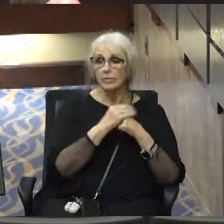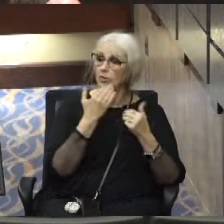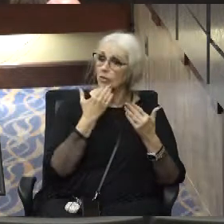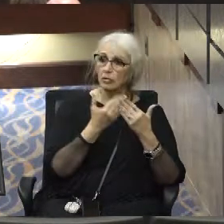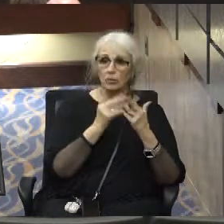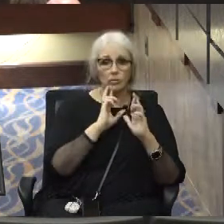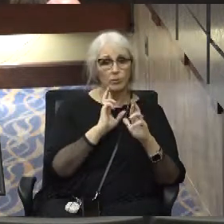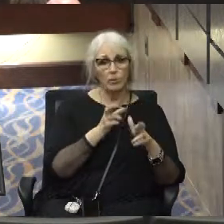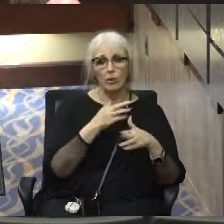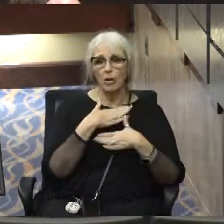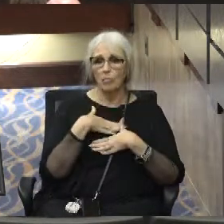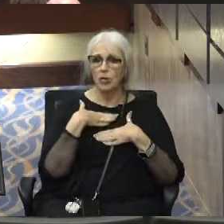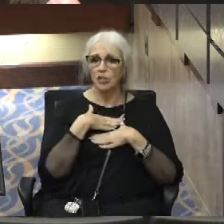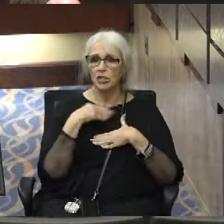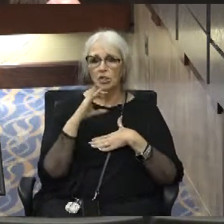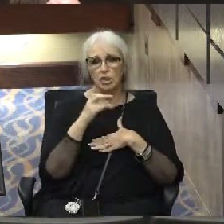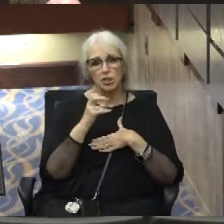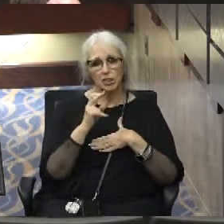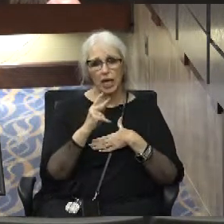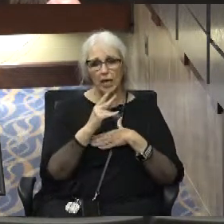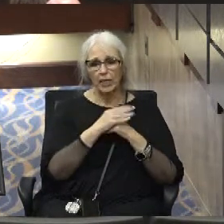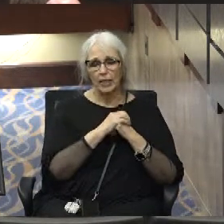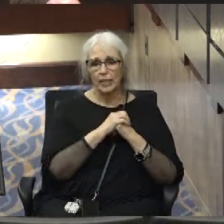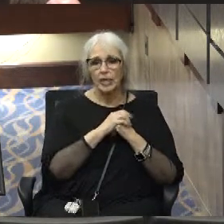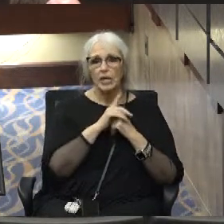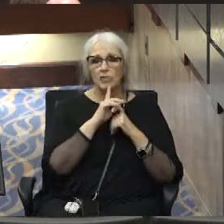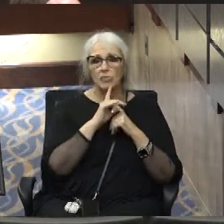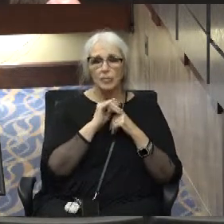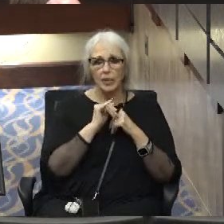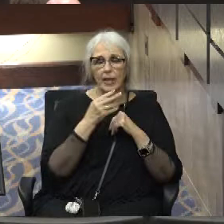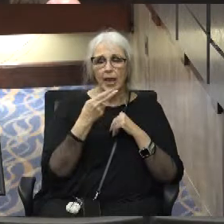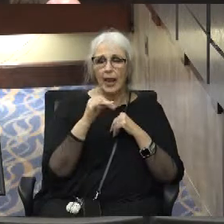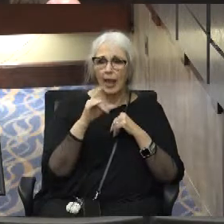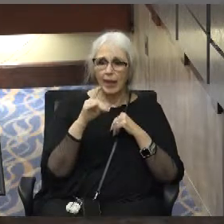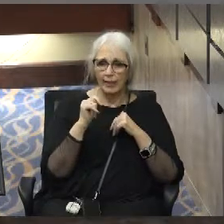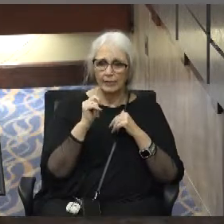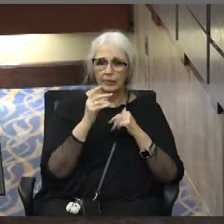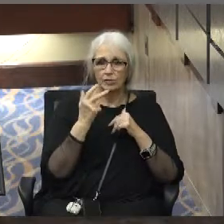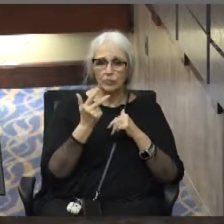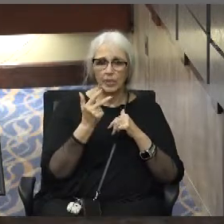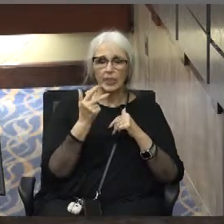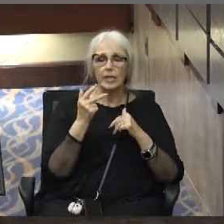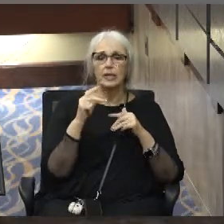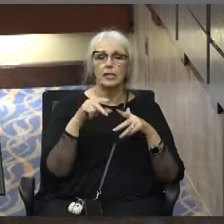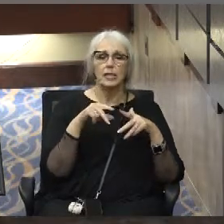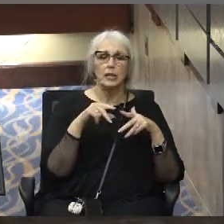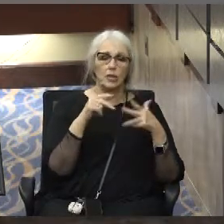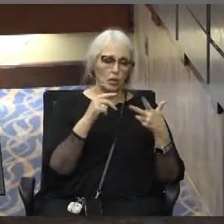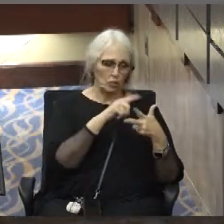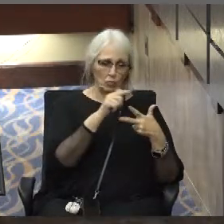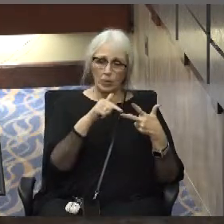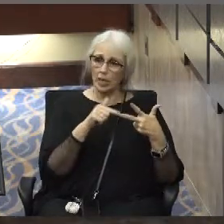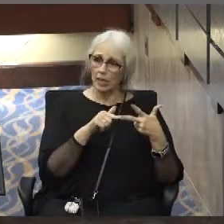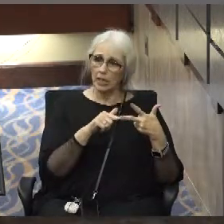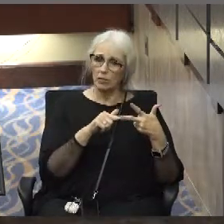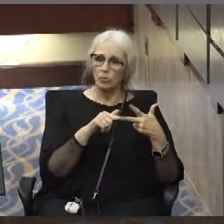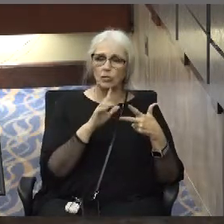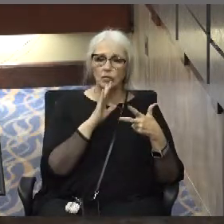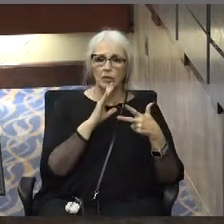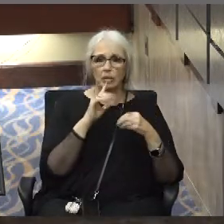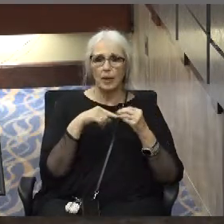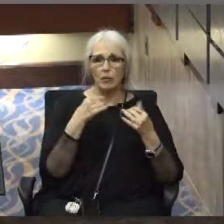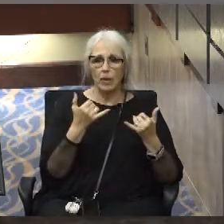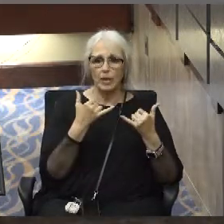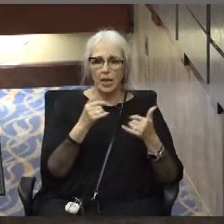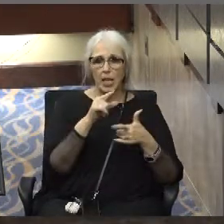report. I appreciate Chuck pulling this together, really highlighting three initiatives that we're hitting on right now.